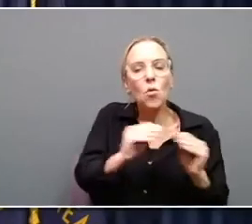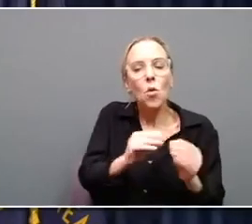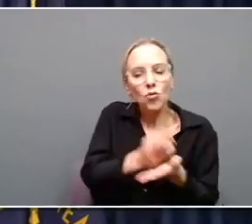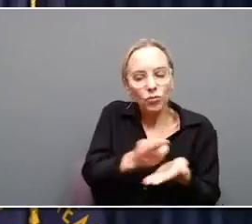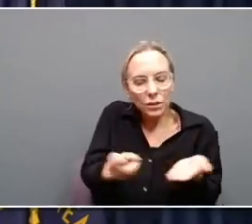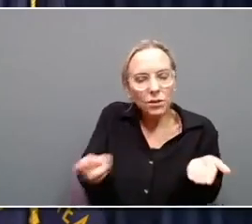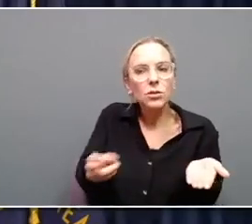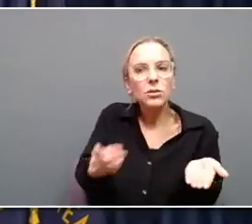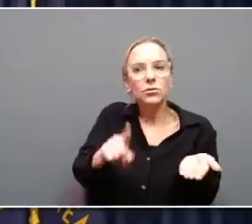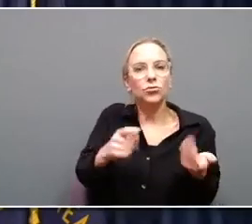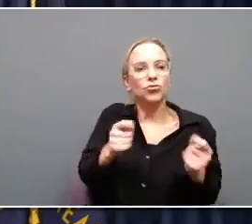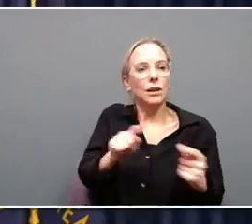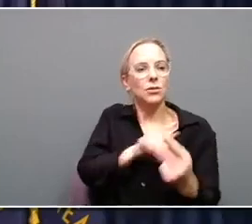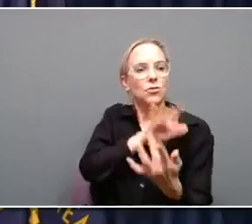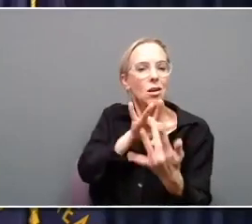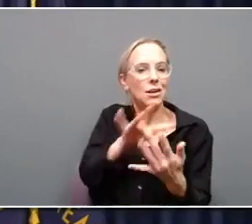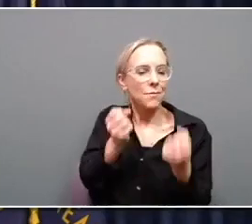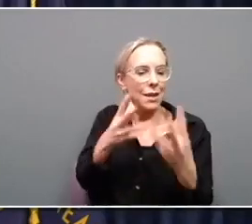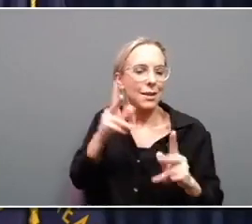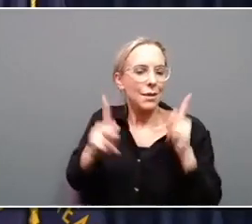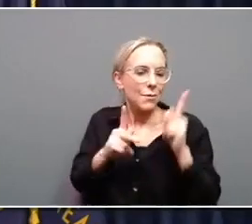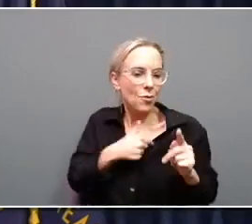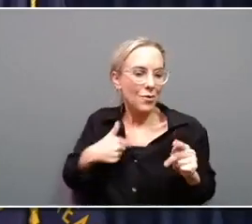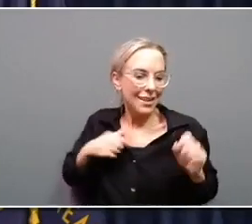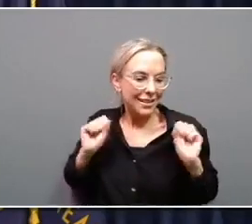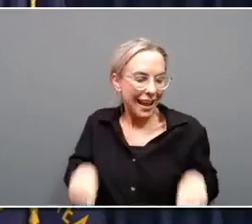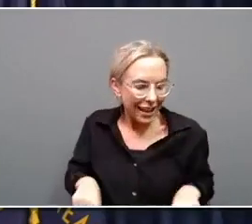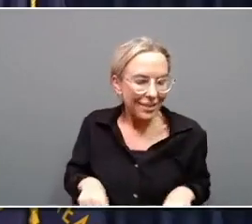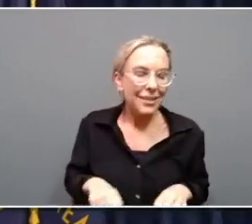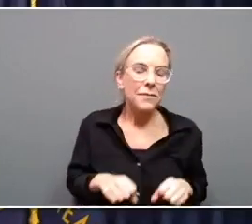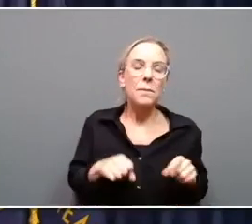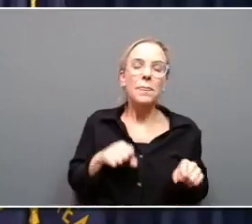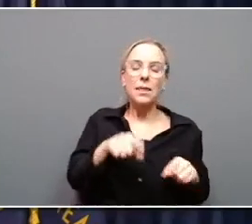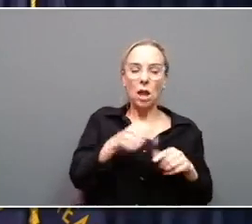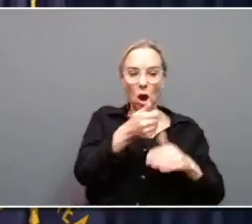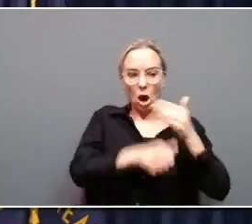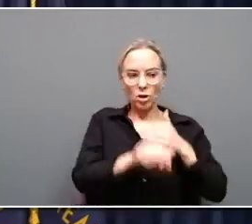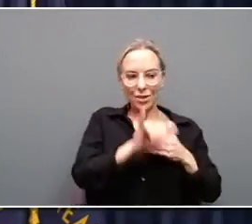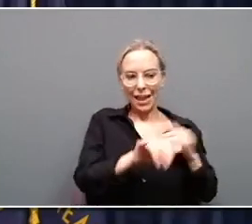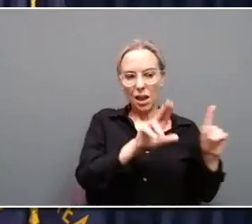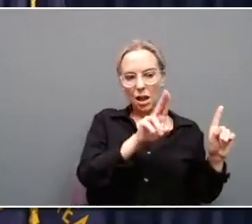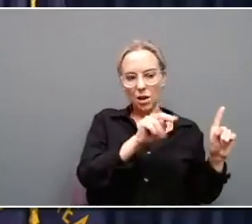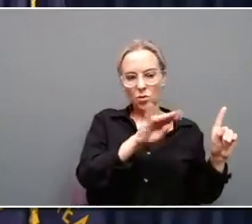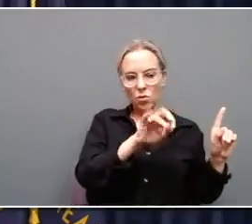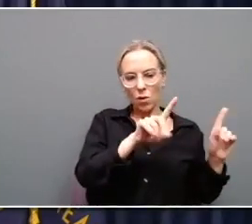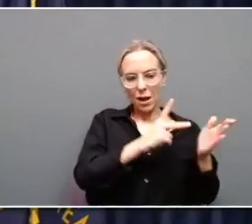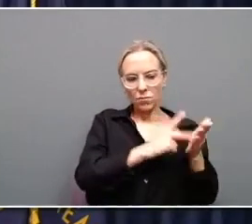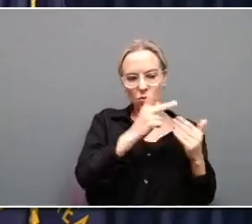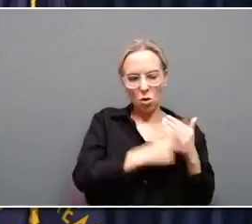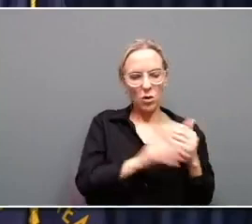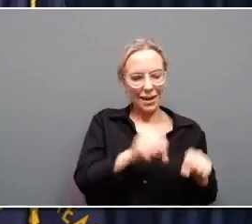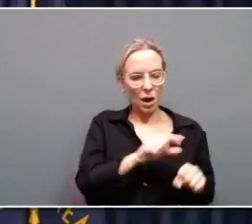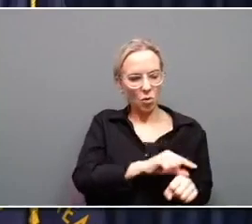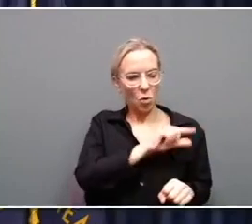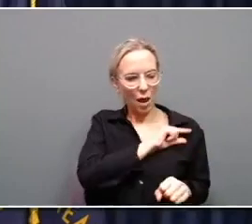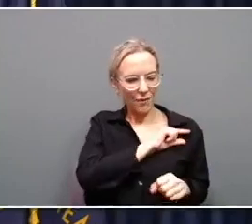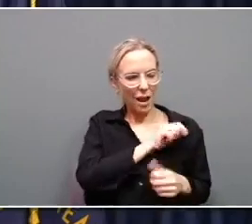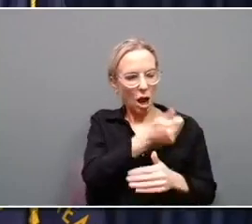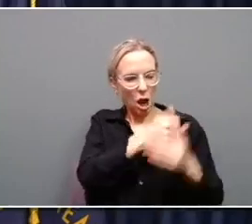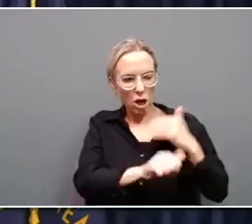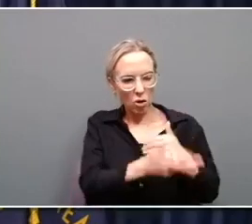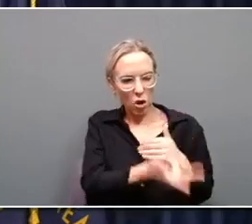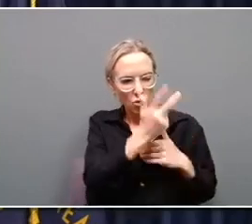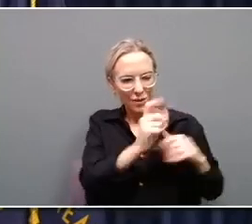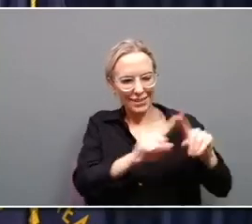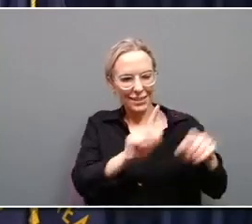many people as we can. As everybody in the Unwind program will qualify for one of likely three different forms of